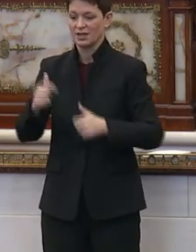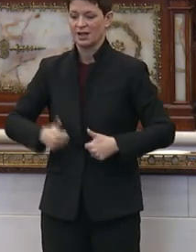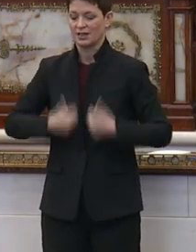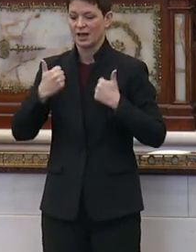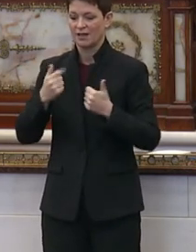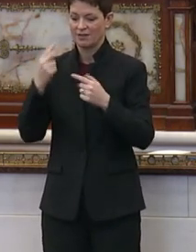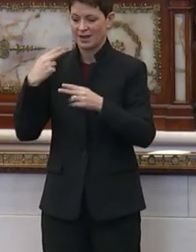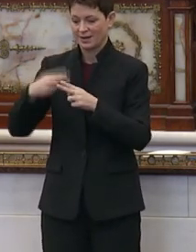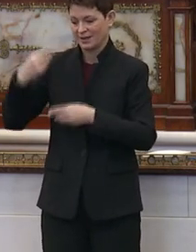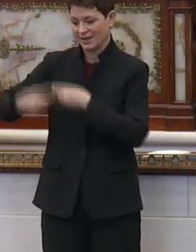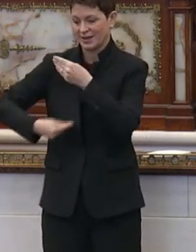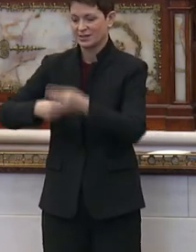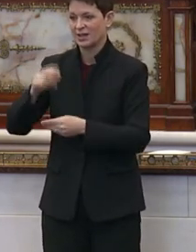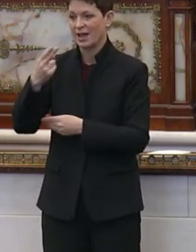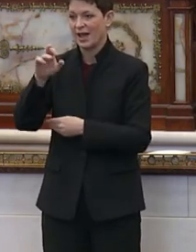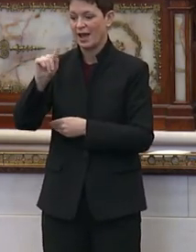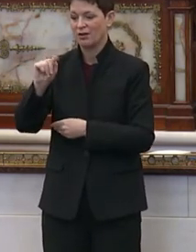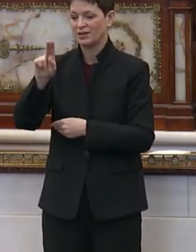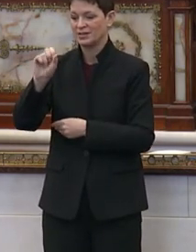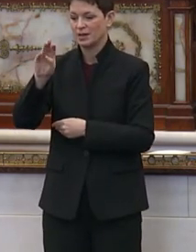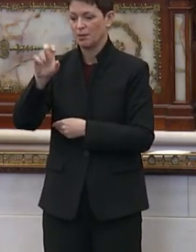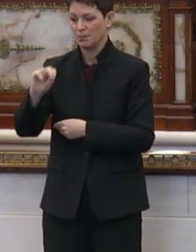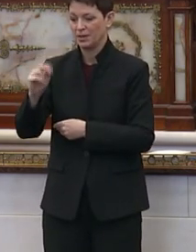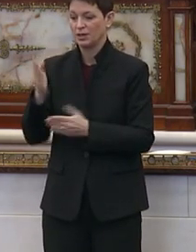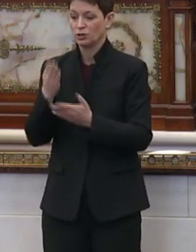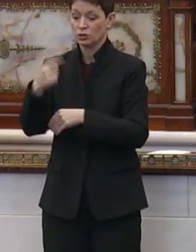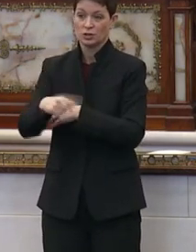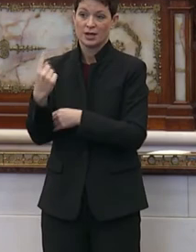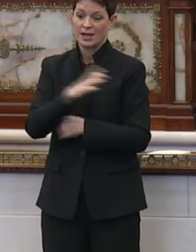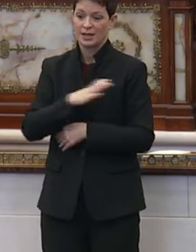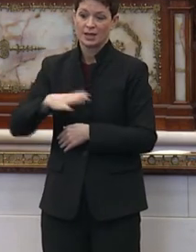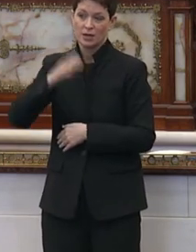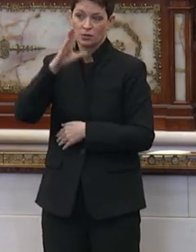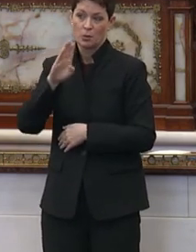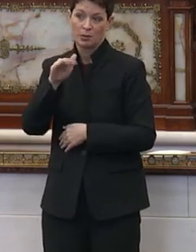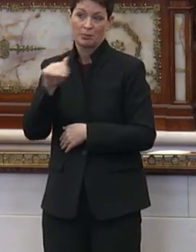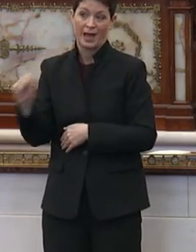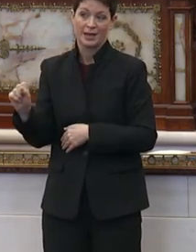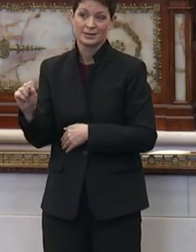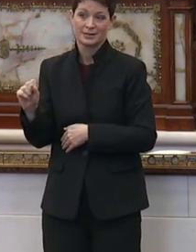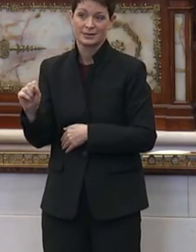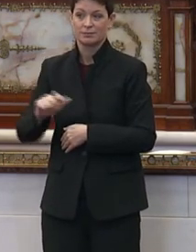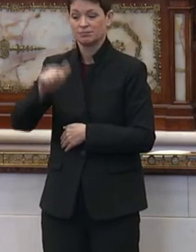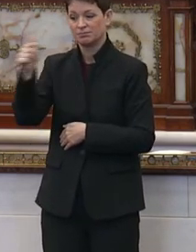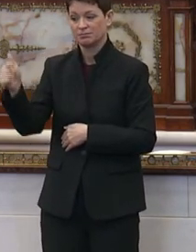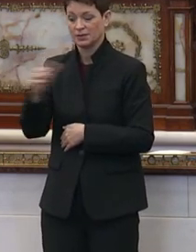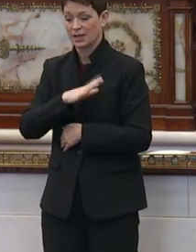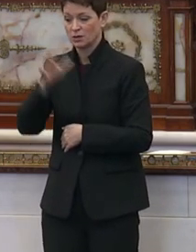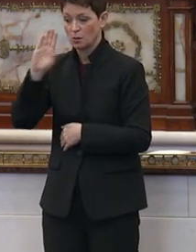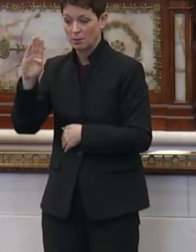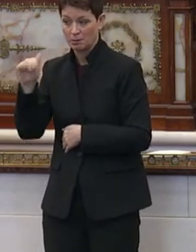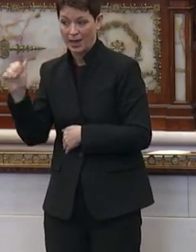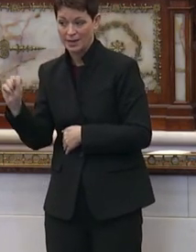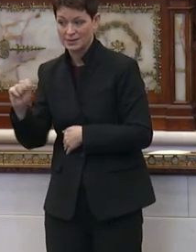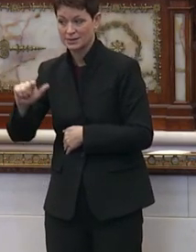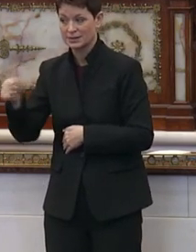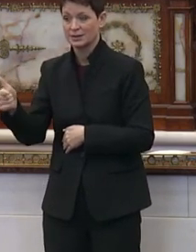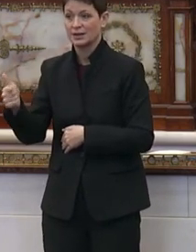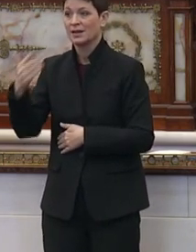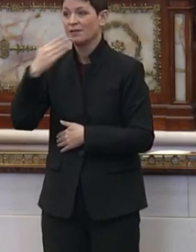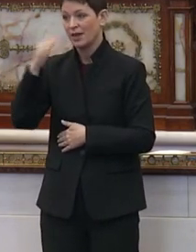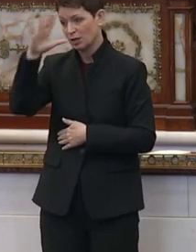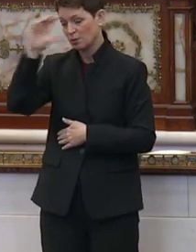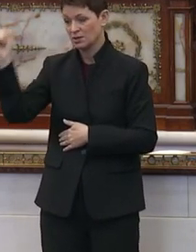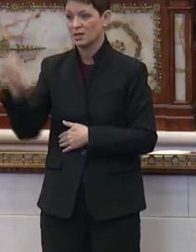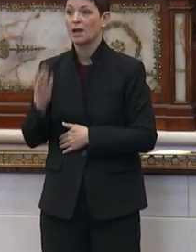life and legacy of Harriet Tubman, introduced today by Councilwoman Bass. Chair recognizes Councilwoman Bass.